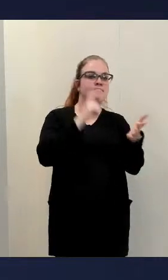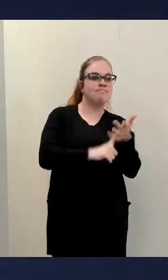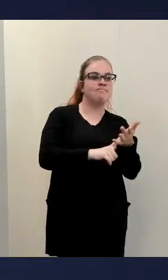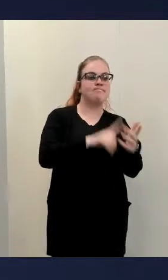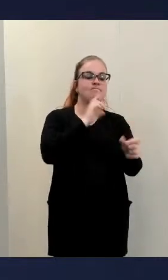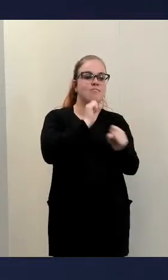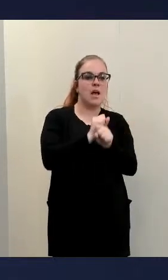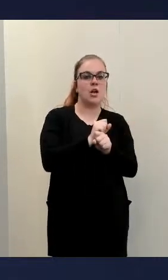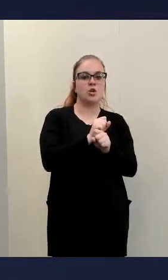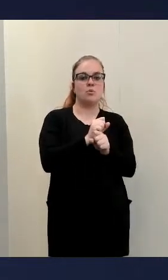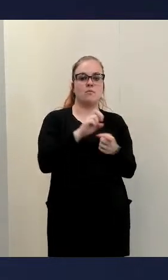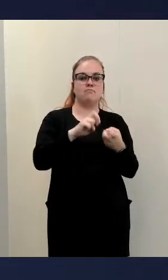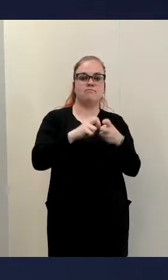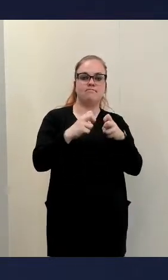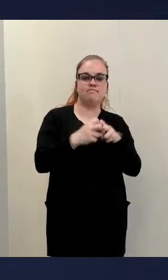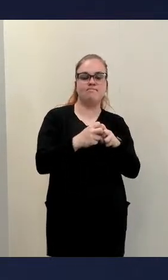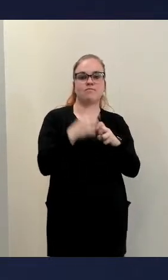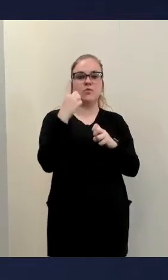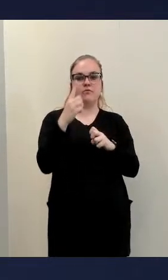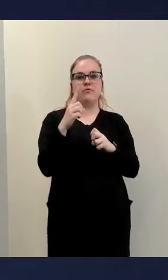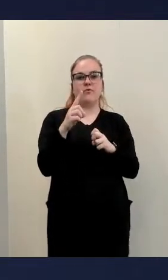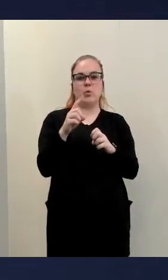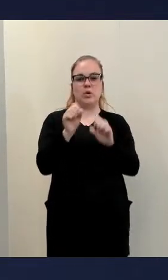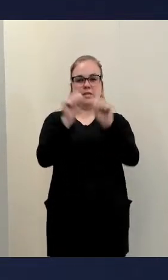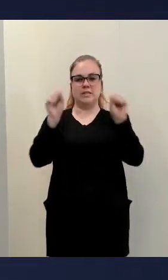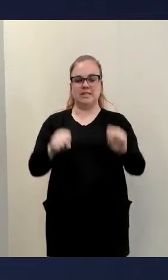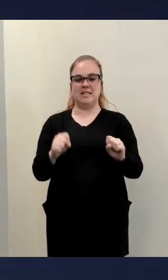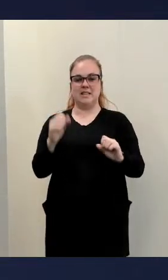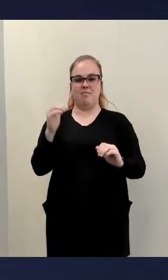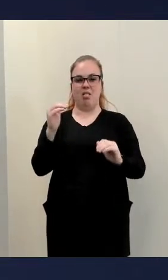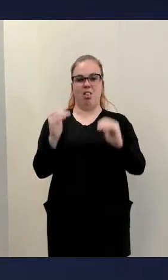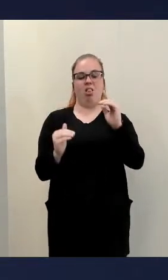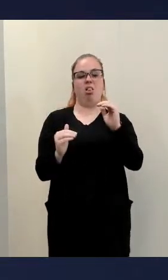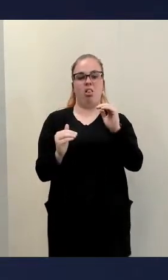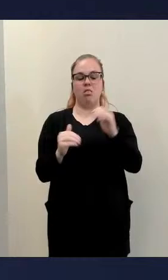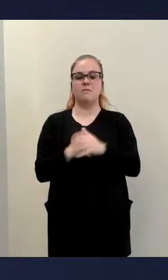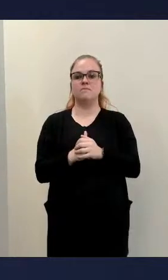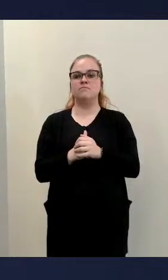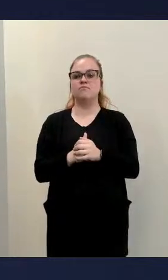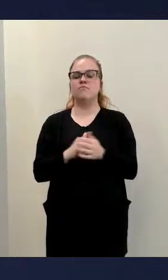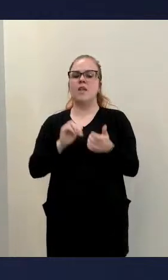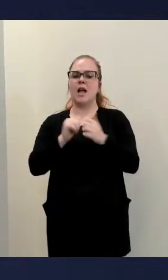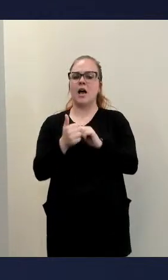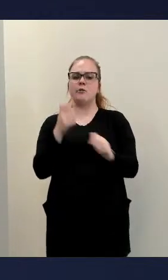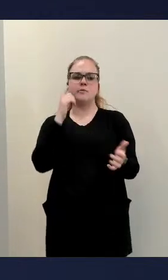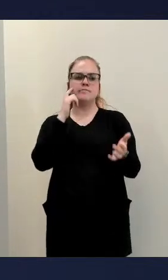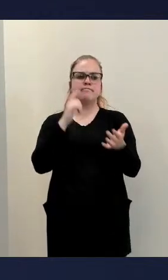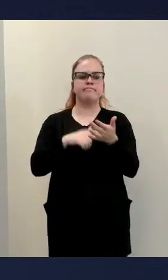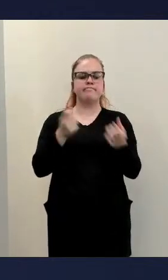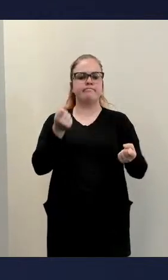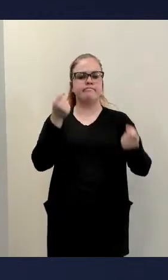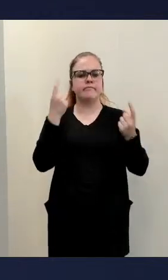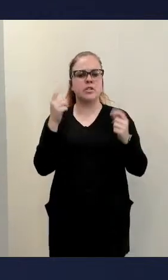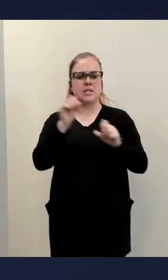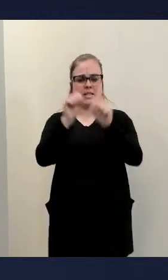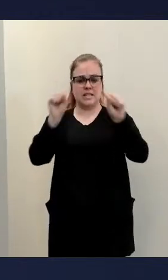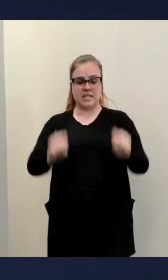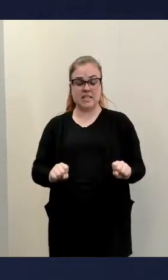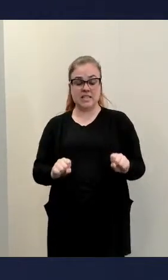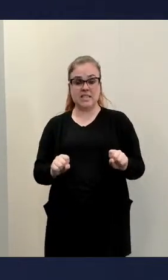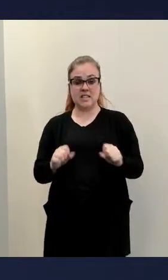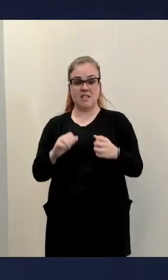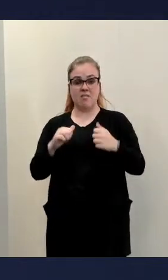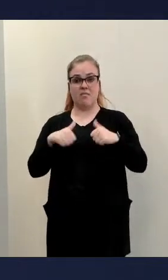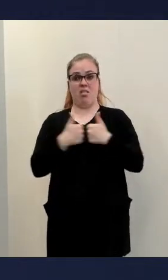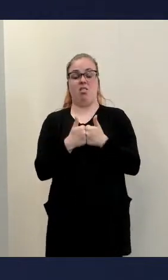of systemic inequities. And one way we can understand those systems challenges is by examining the social determinants